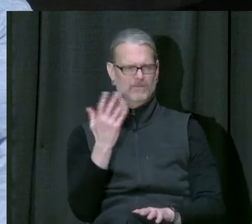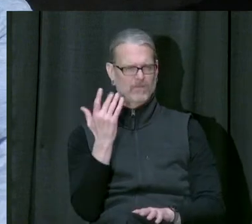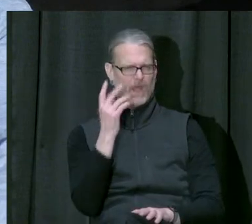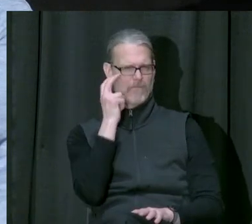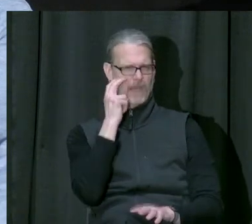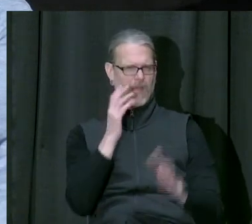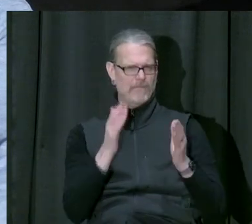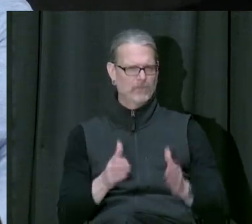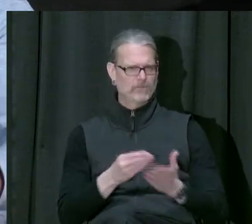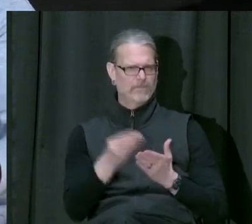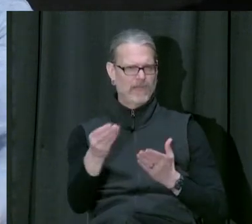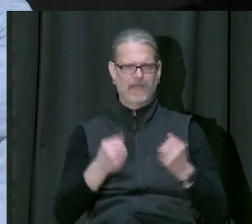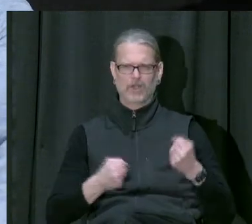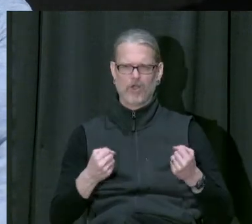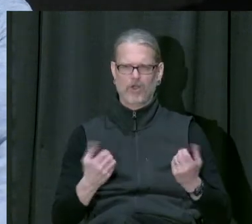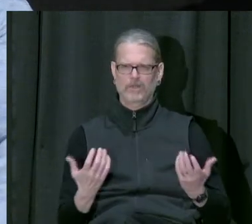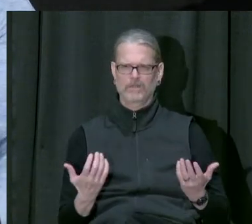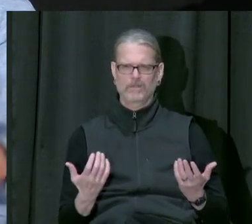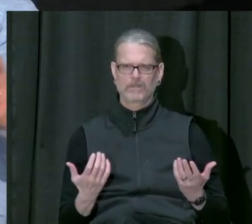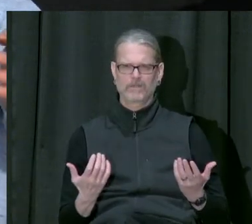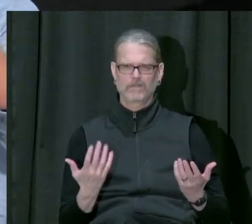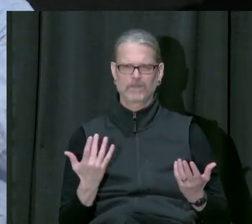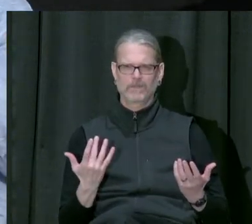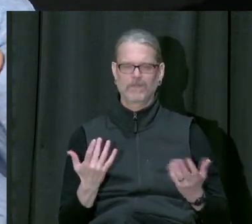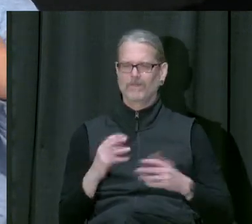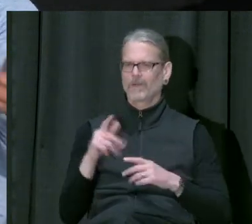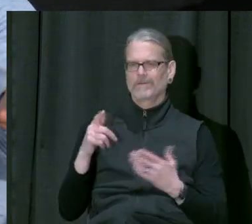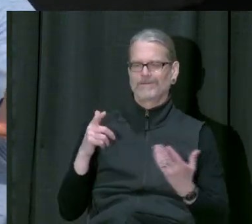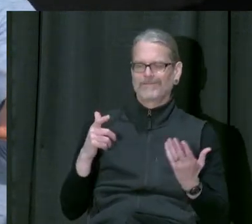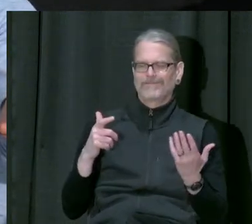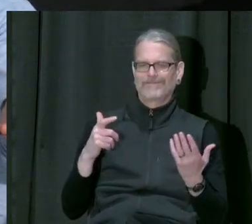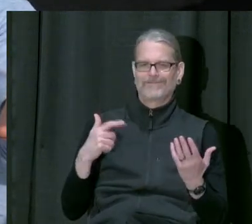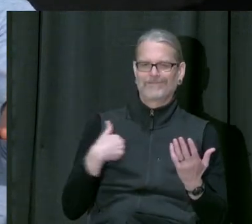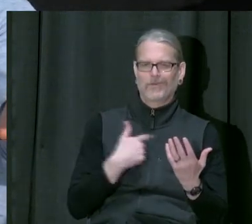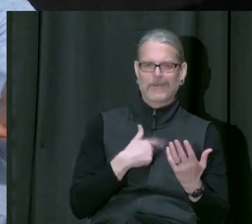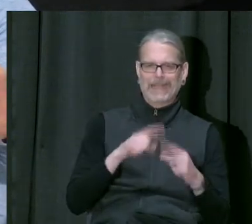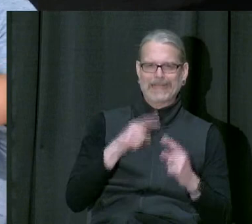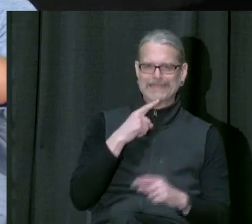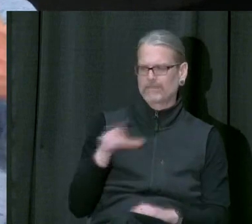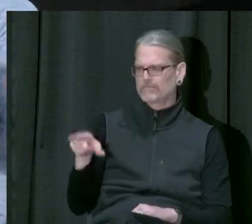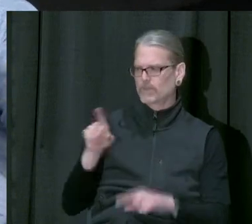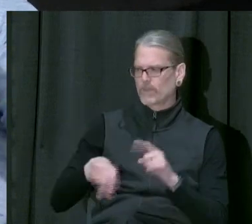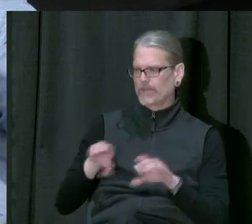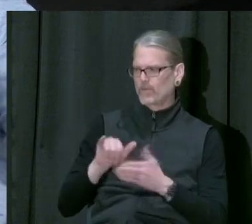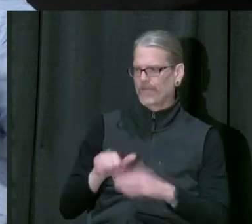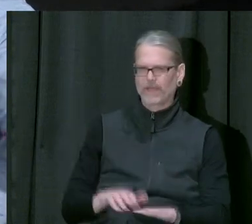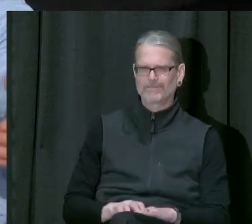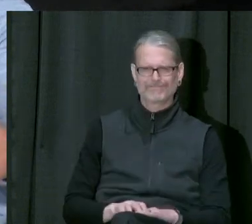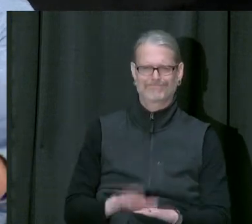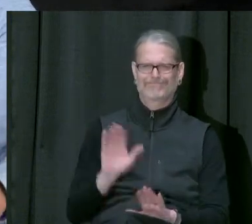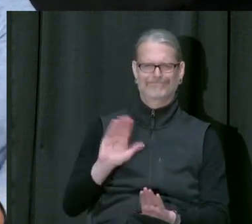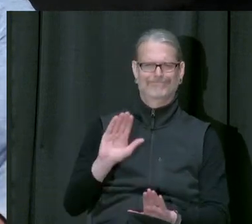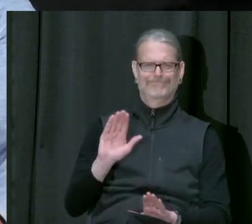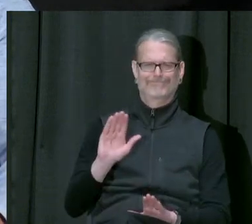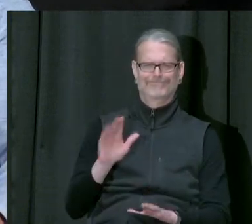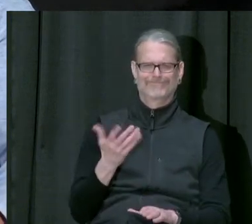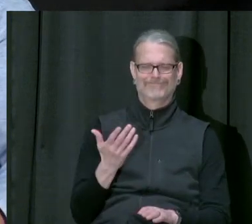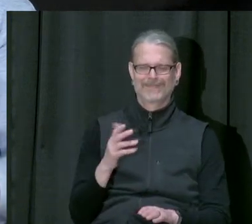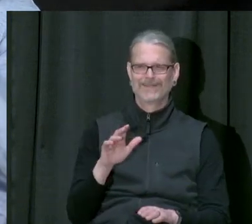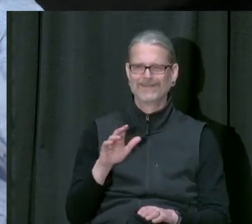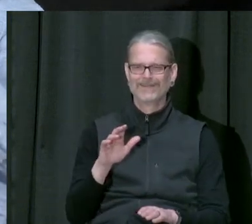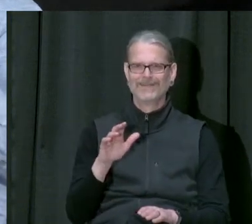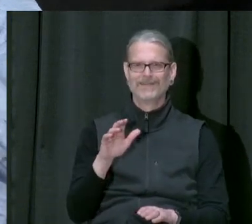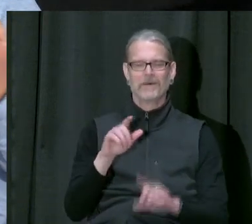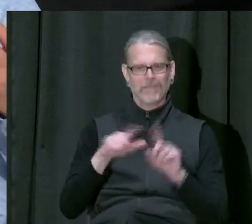person buying a car, you know? Well, we don't get to choose that, first of all, right? That's a very ableist statement to say. But